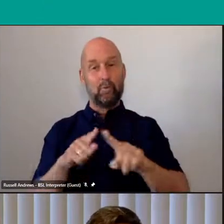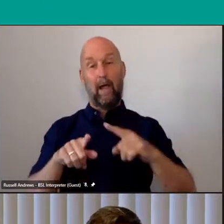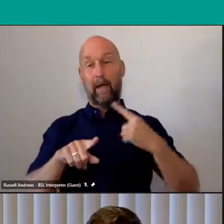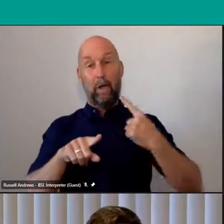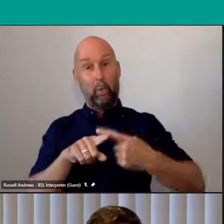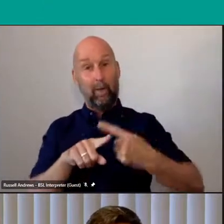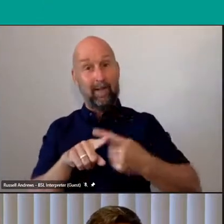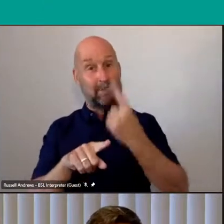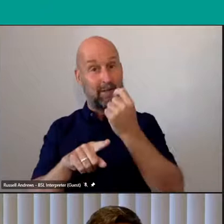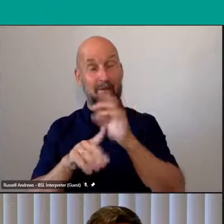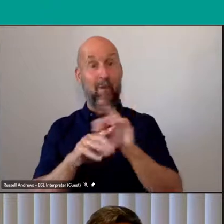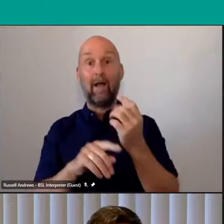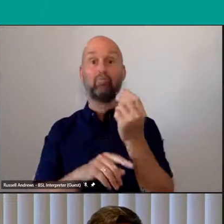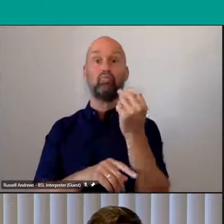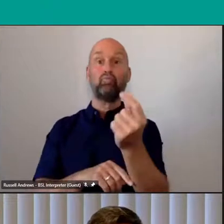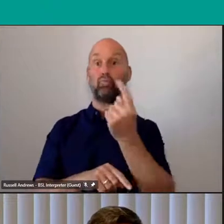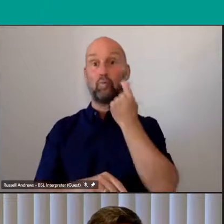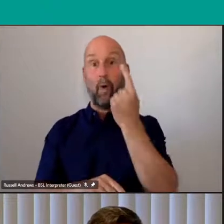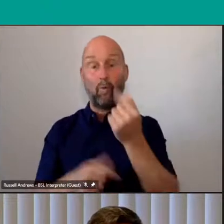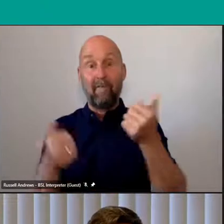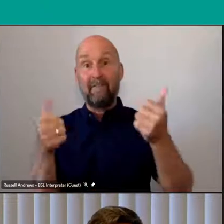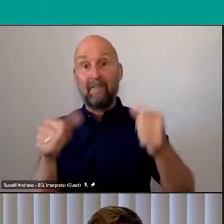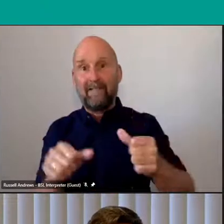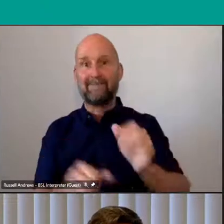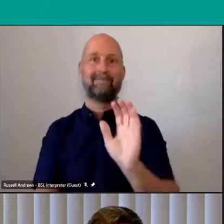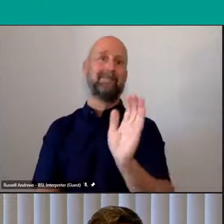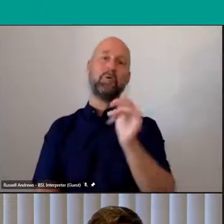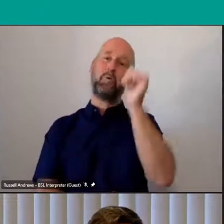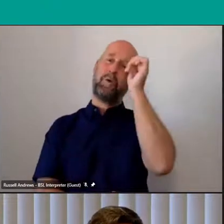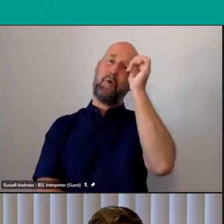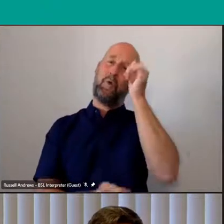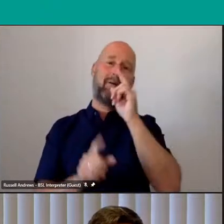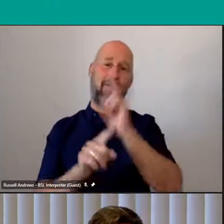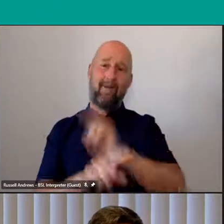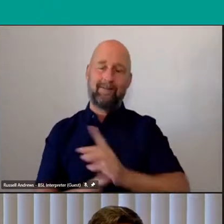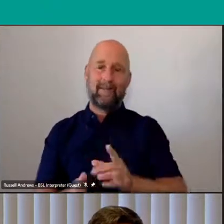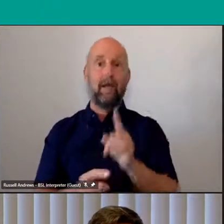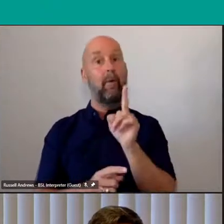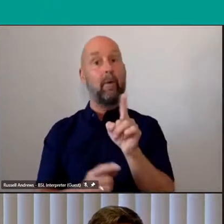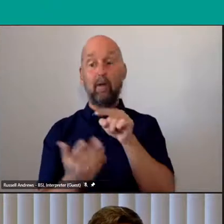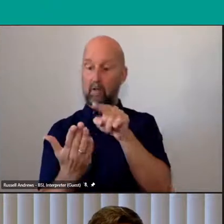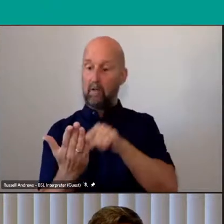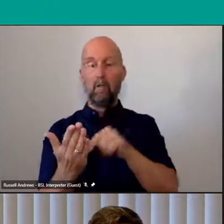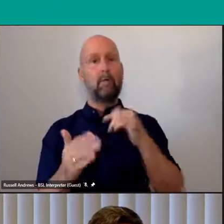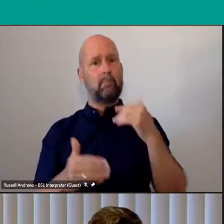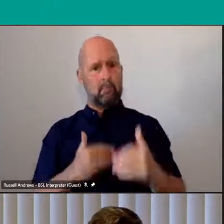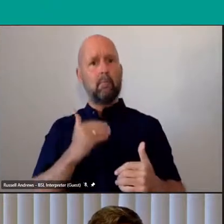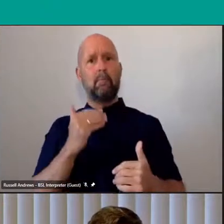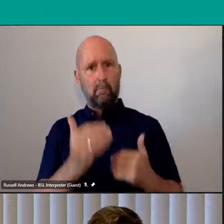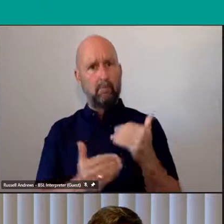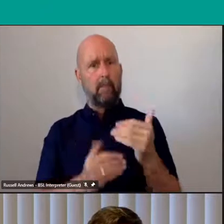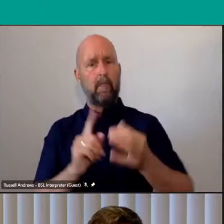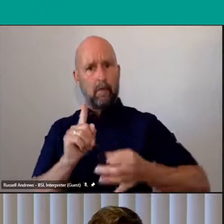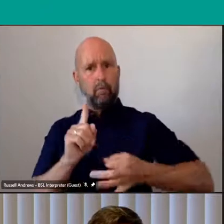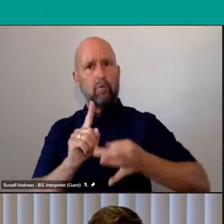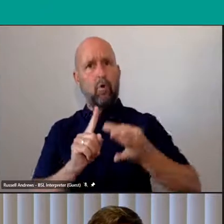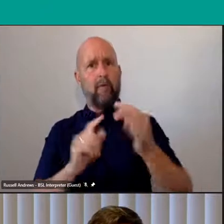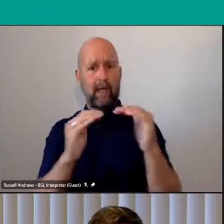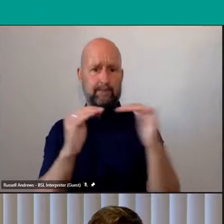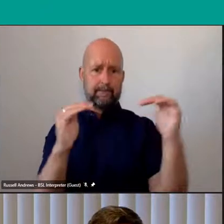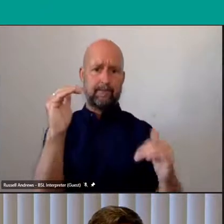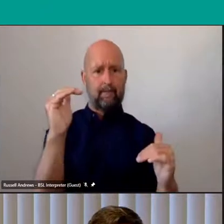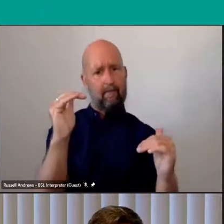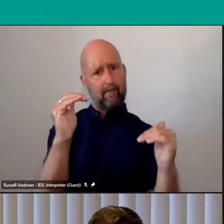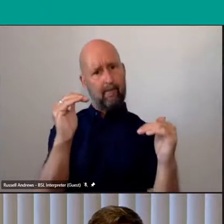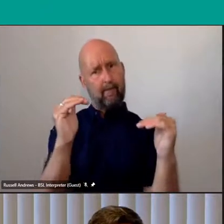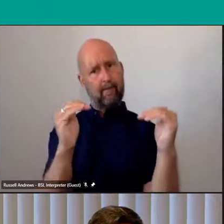be an overnight fix, we know that. But I think we can make a very steady progress on what we need to do. We need